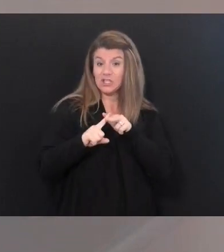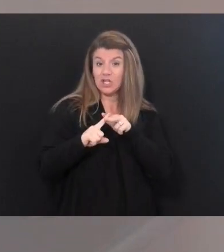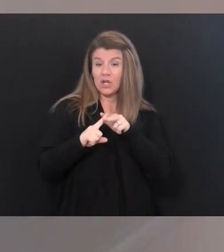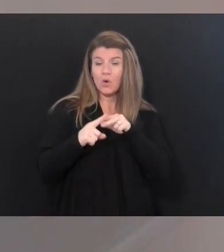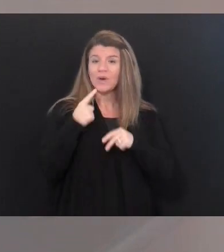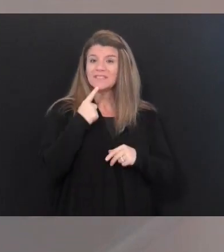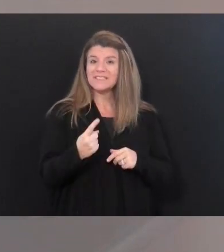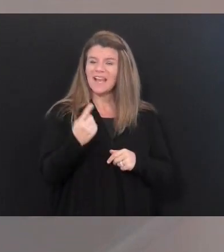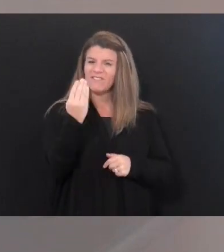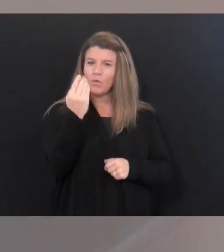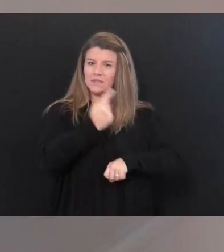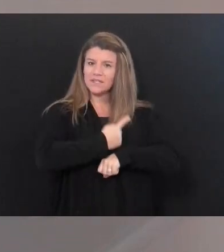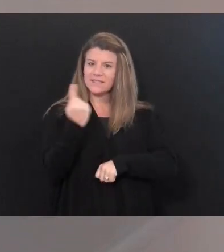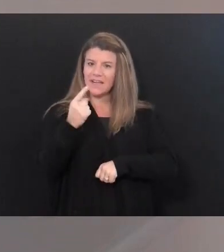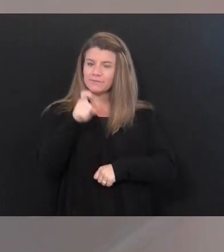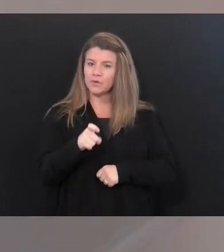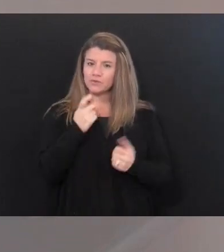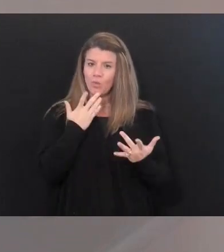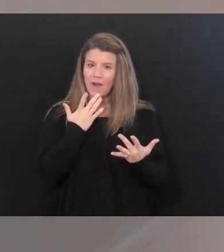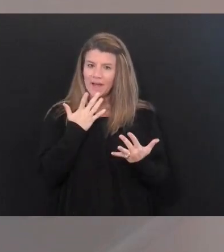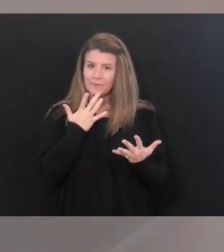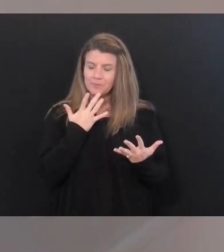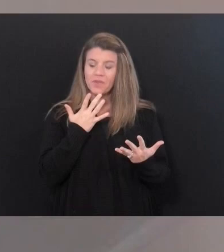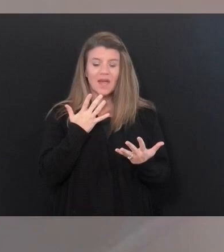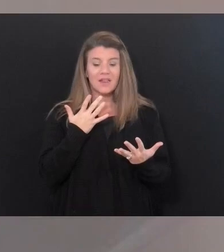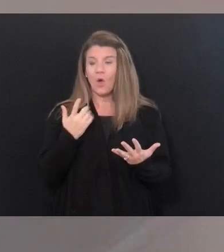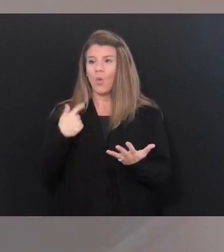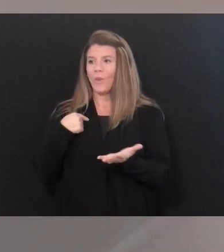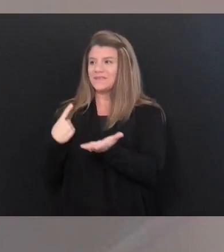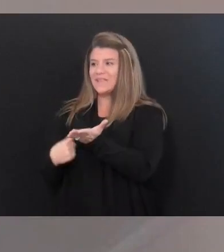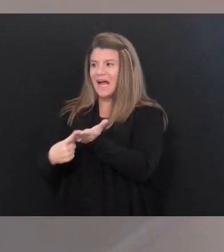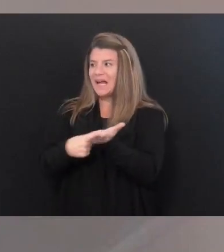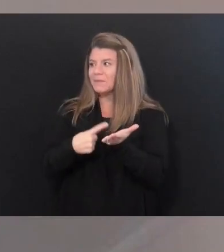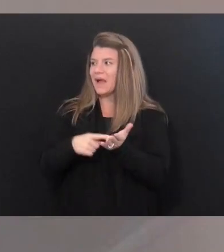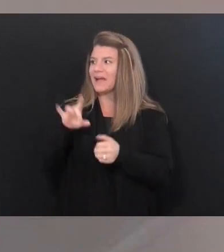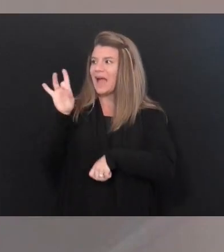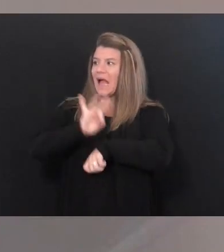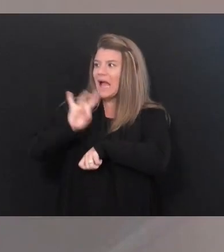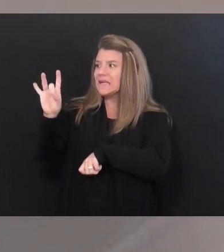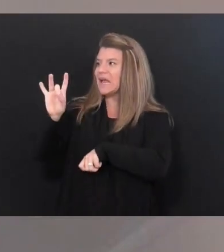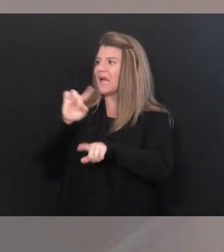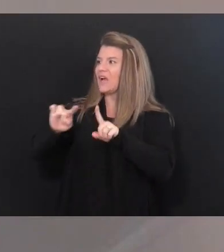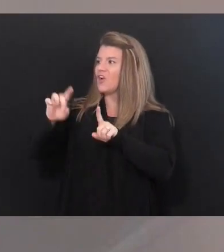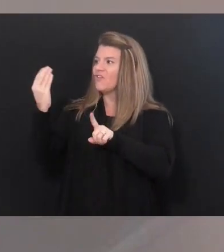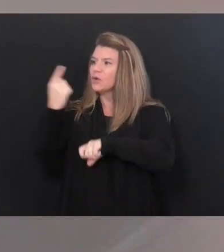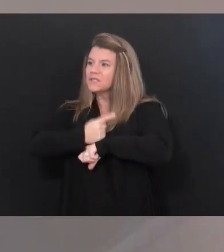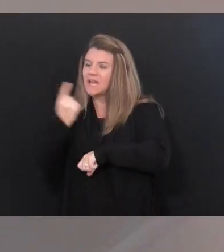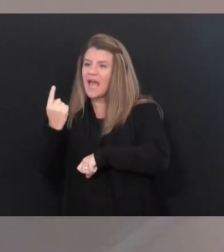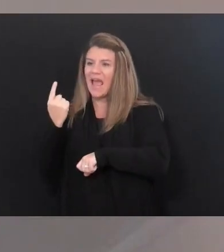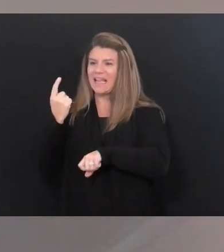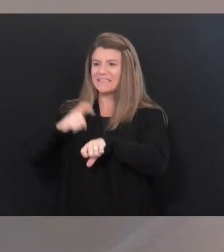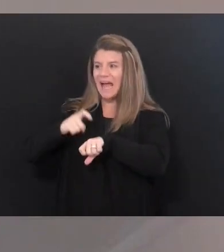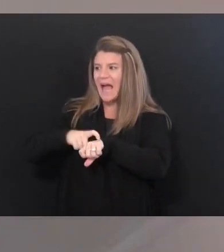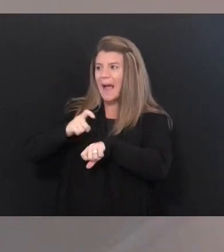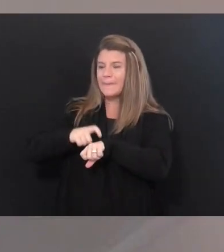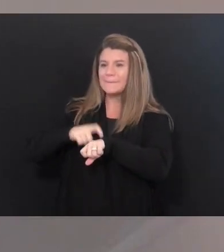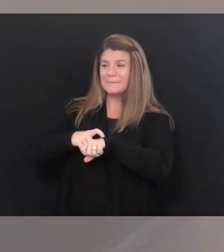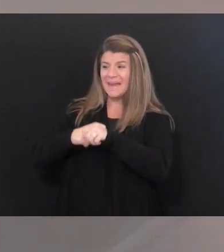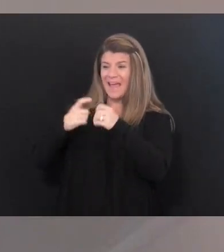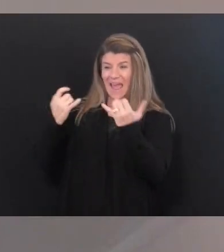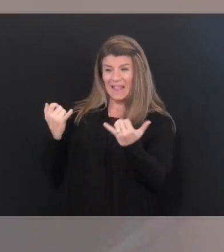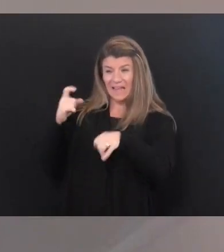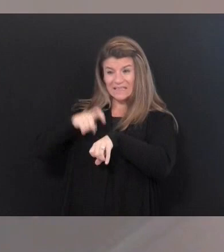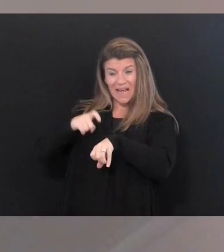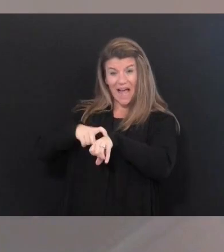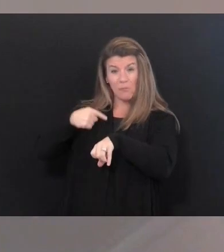wait 14 days. And then we talked about an 8 to 14 day window. And then we sort of moved